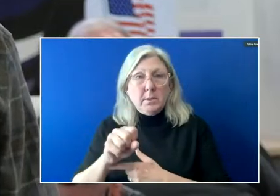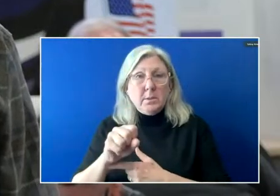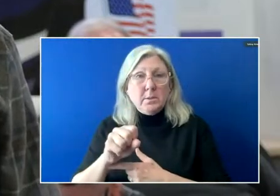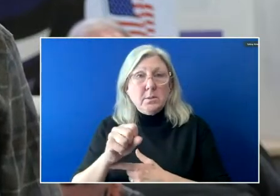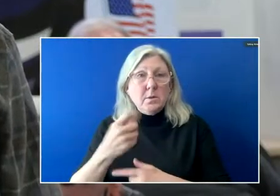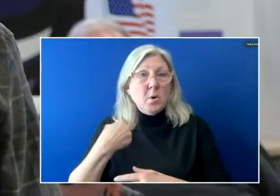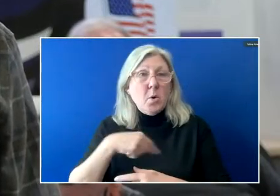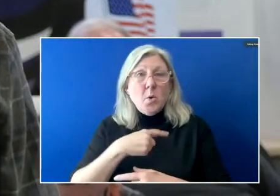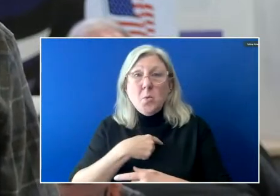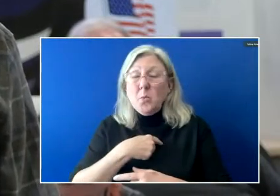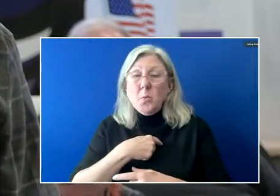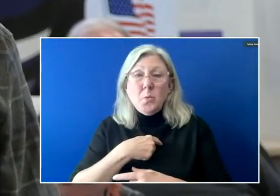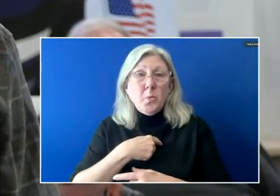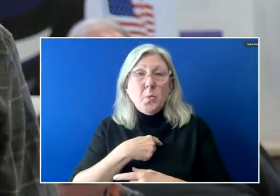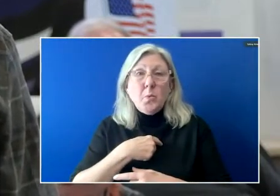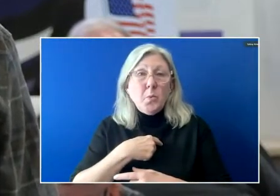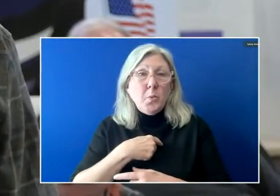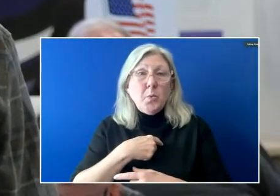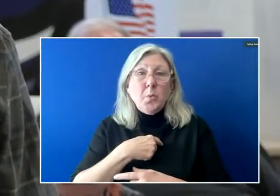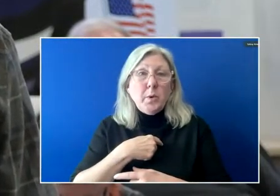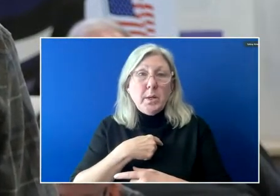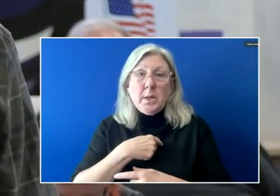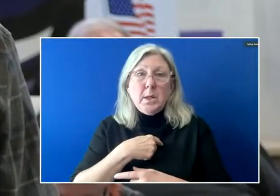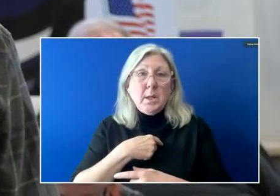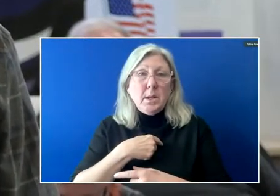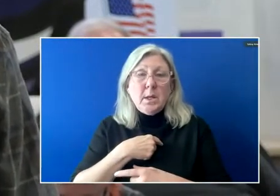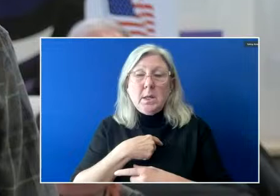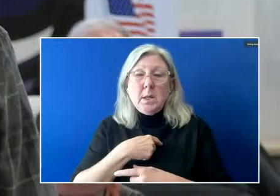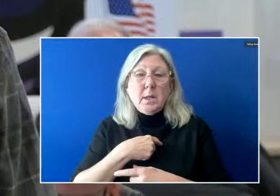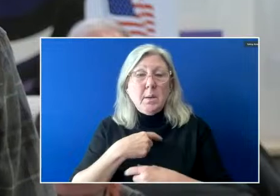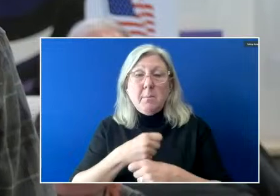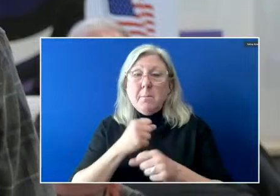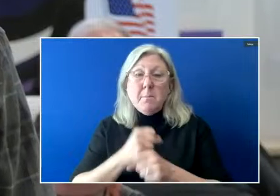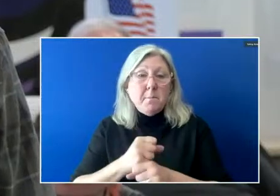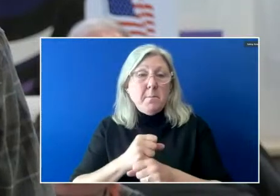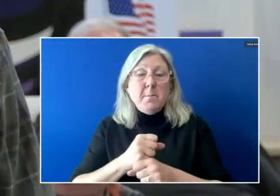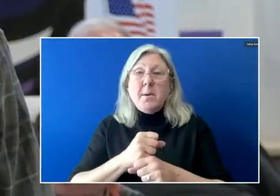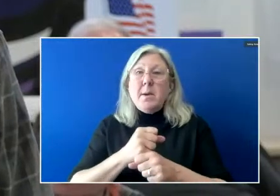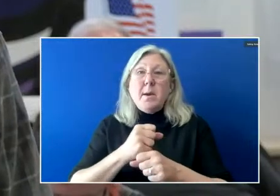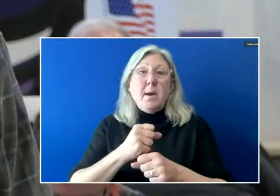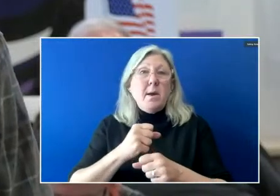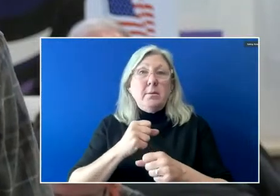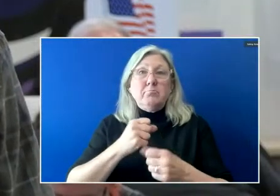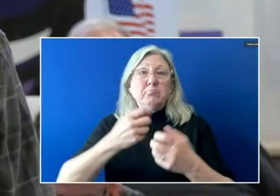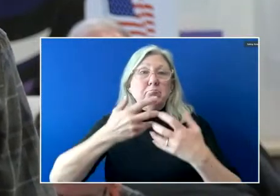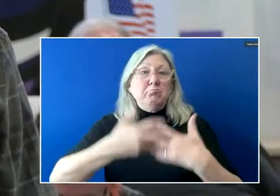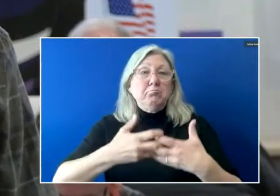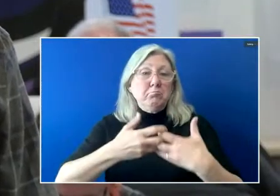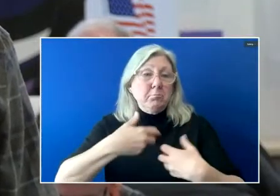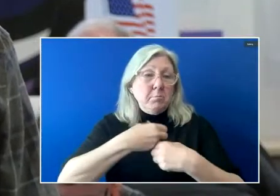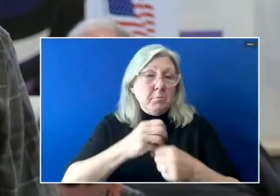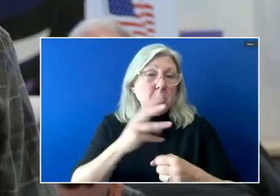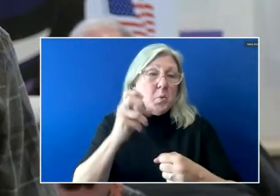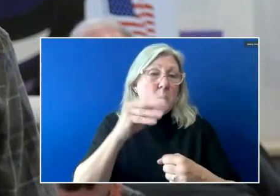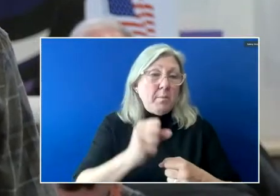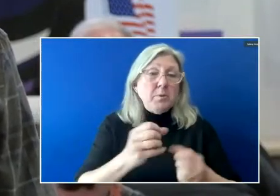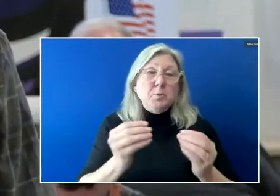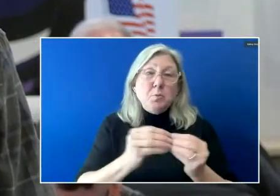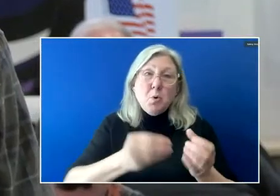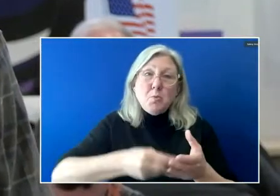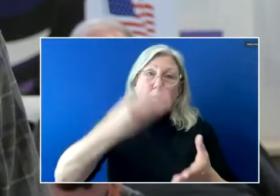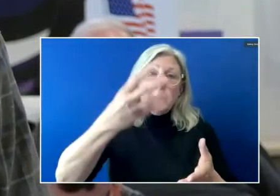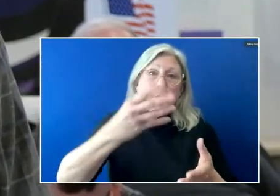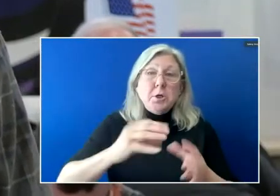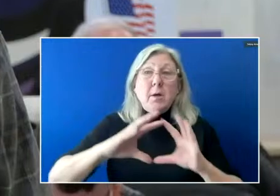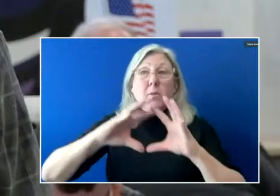military IND industrial complex richer and the world poorer um